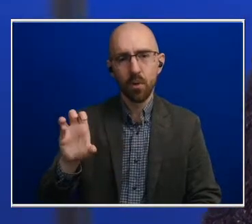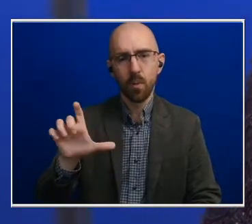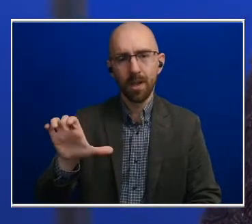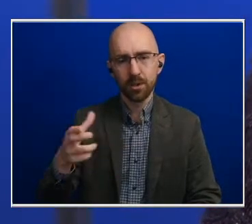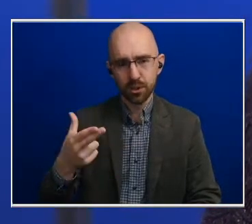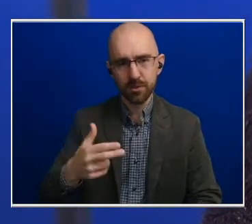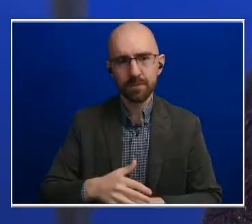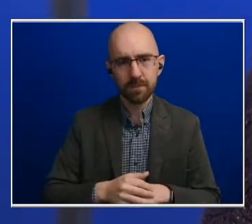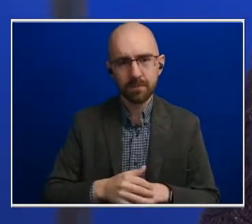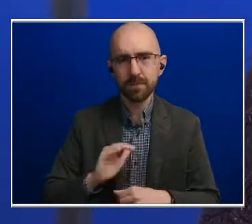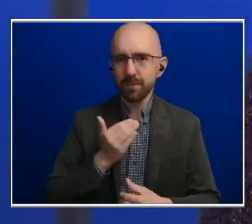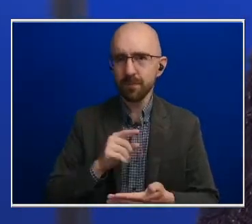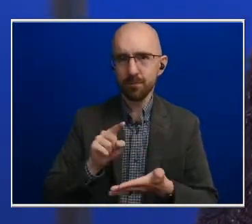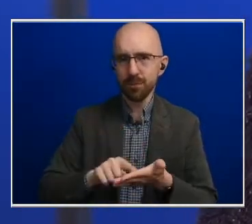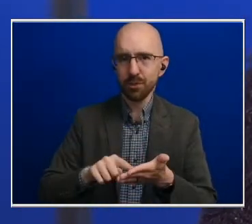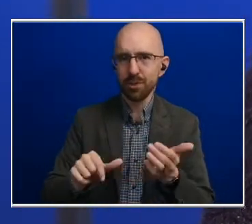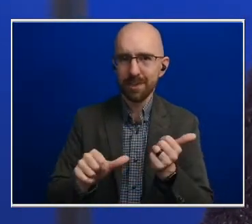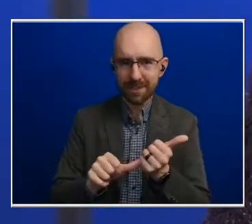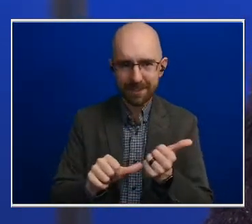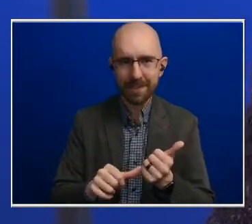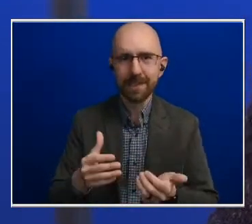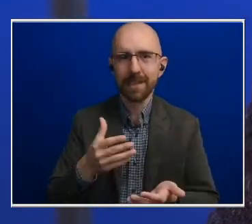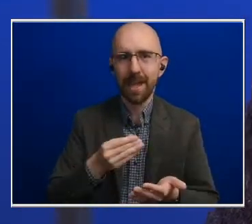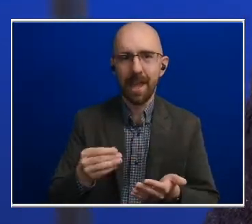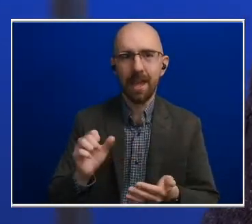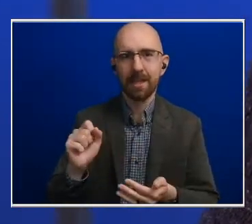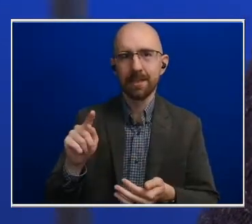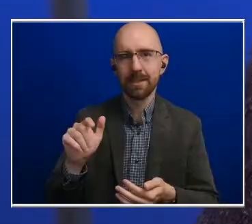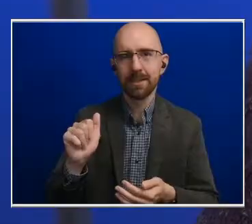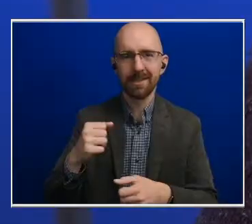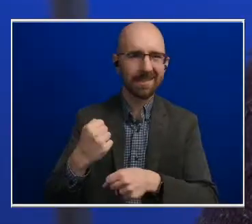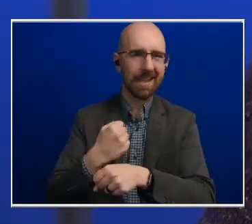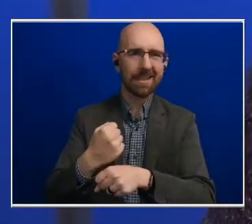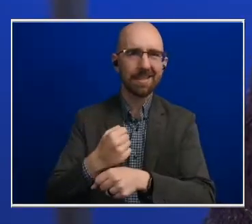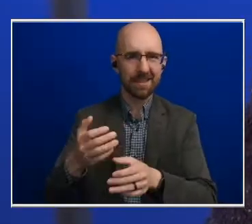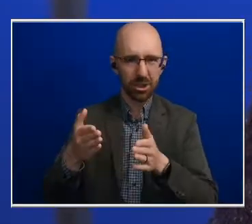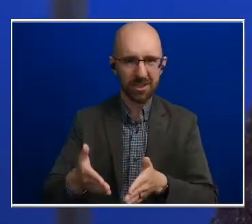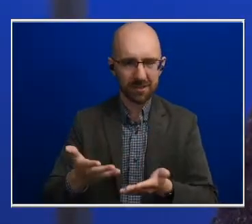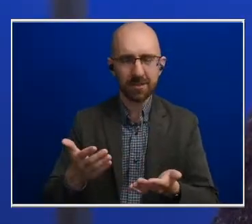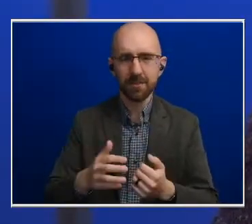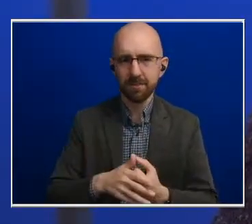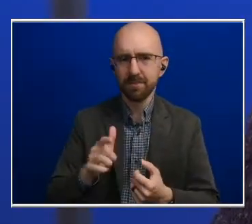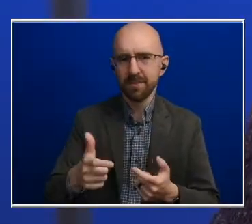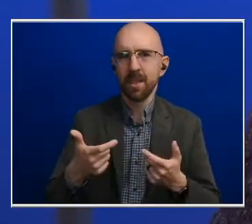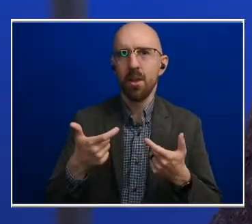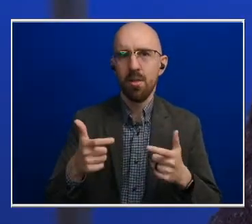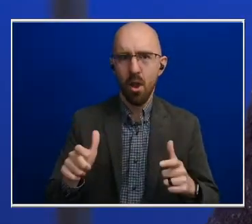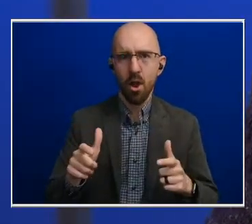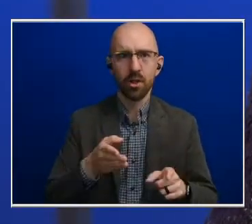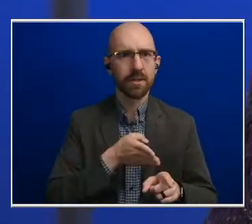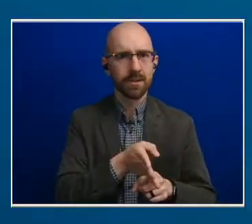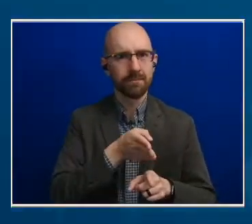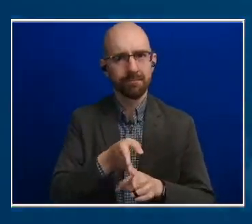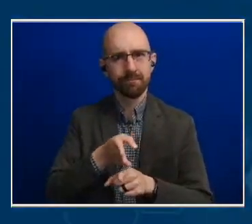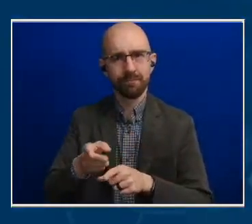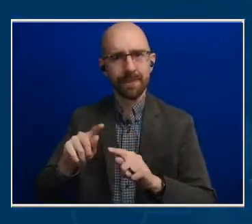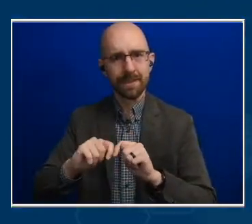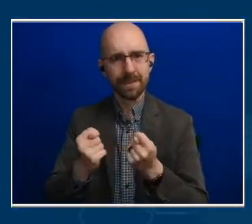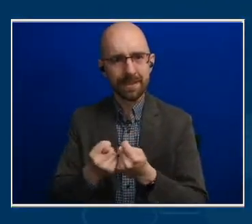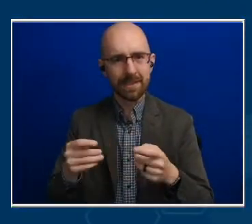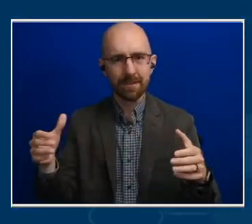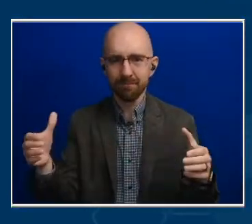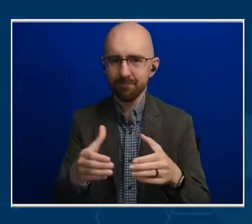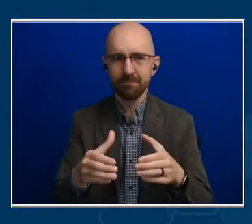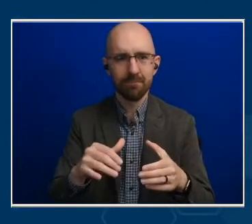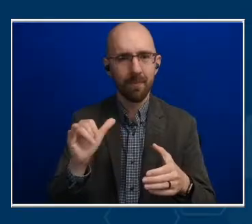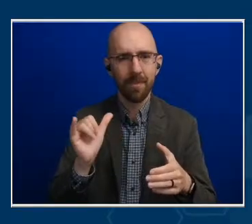research assistants and statisticians as well. So this is a large multidisciplinary team that to